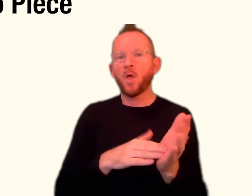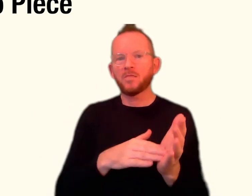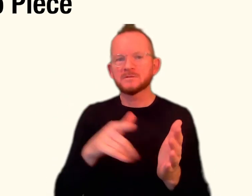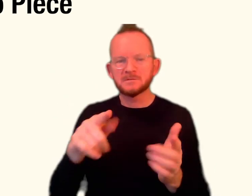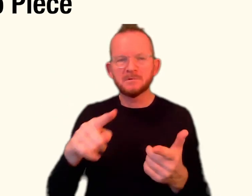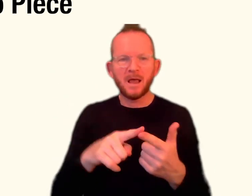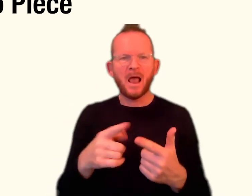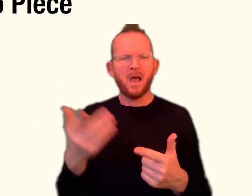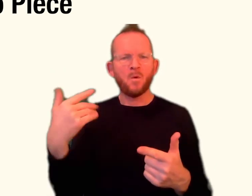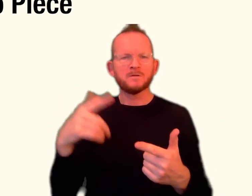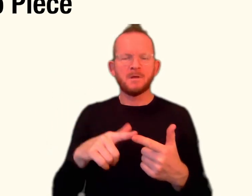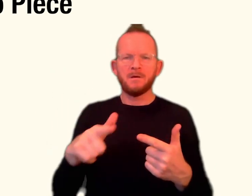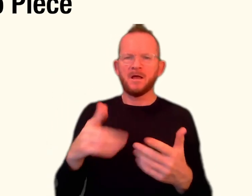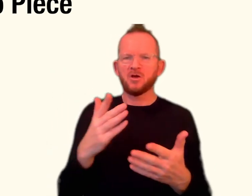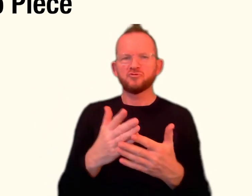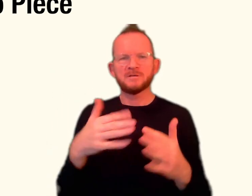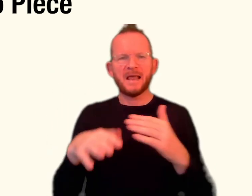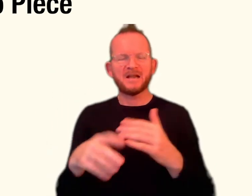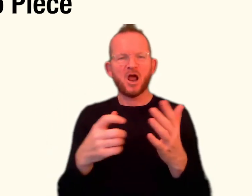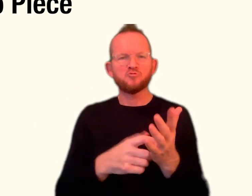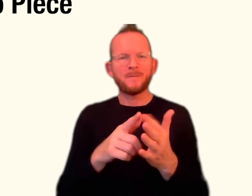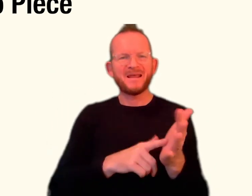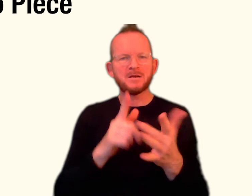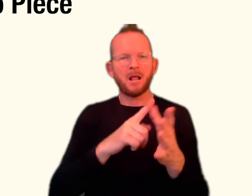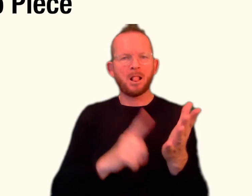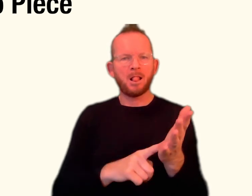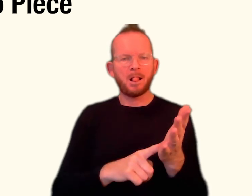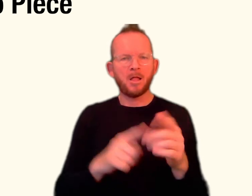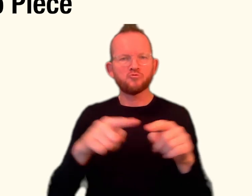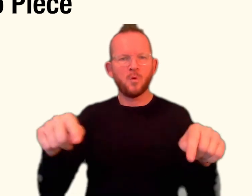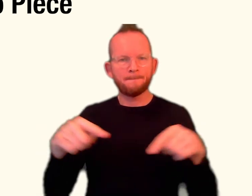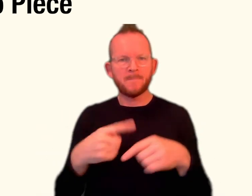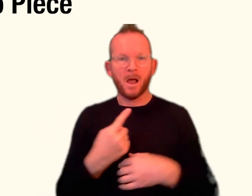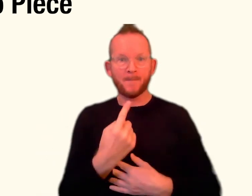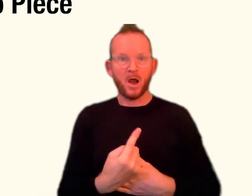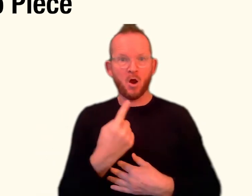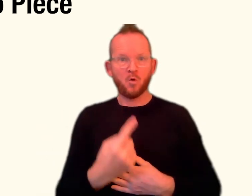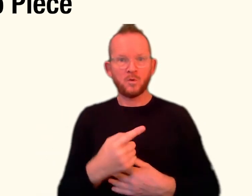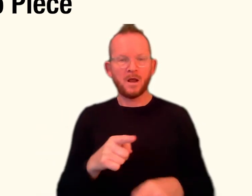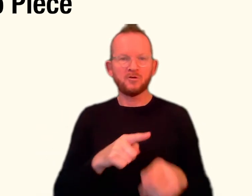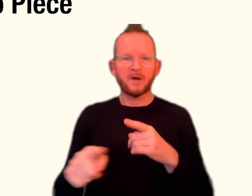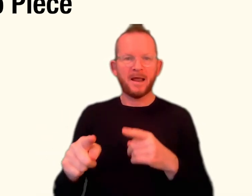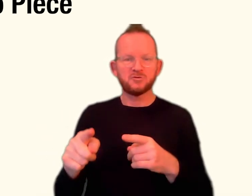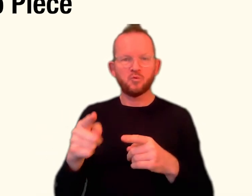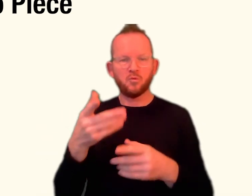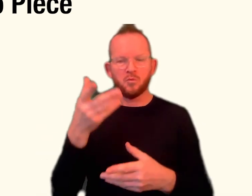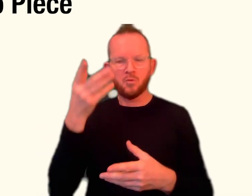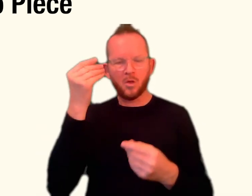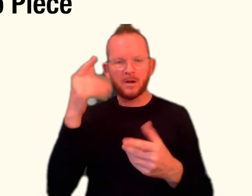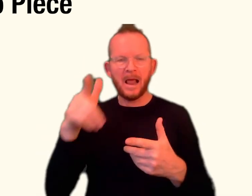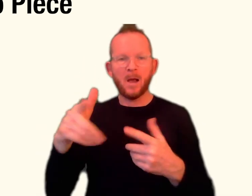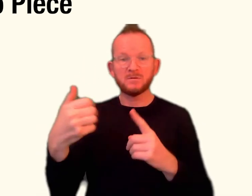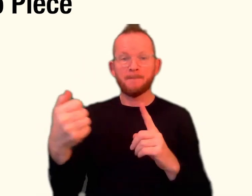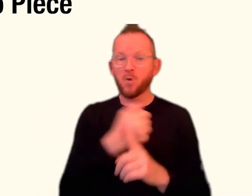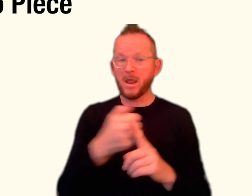months, I was just in a remedial room on my own, tried to learn. I was bullied